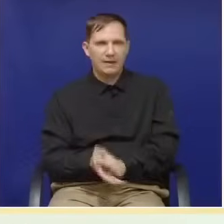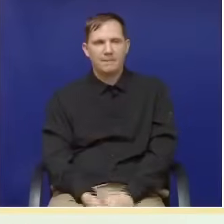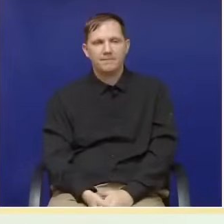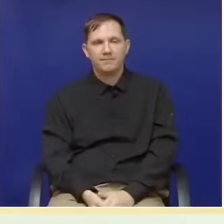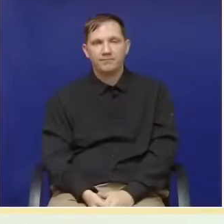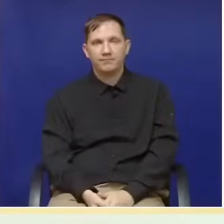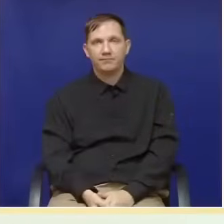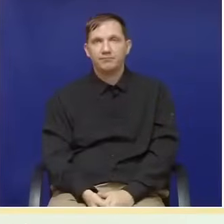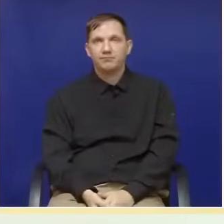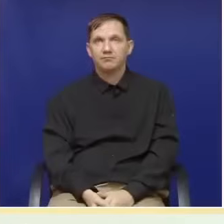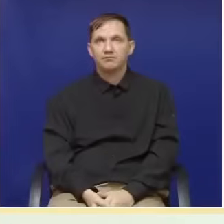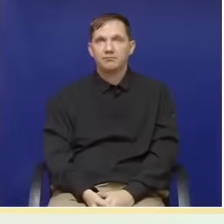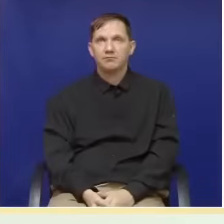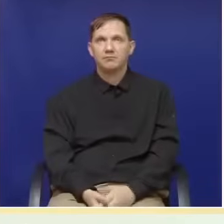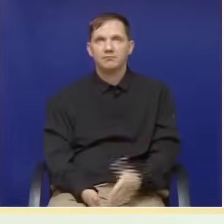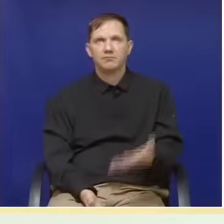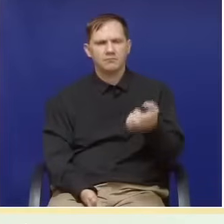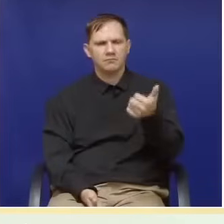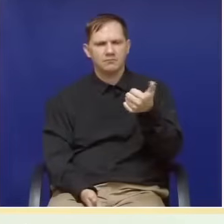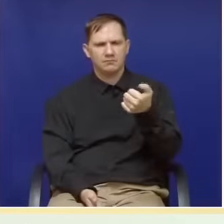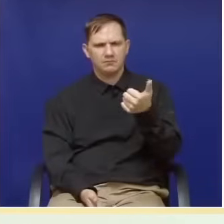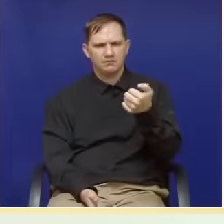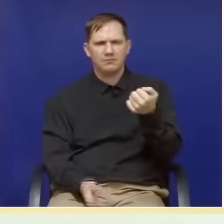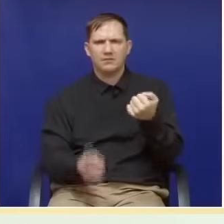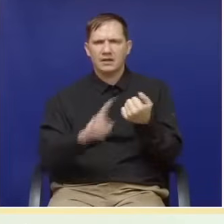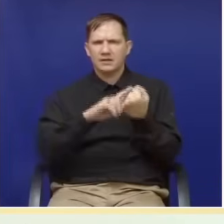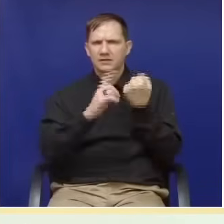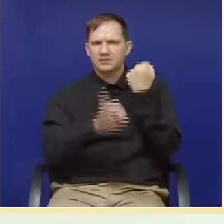Is there a last supplementary question?